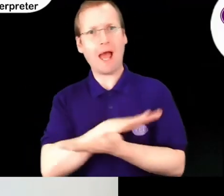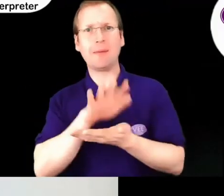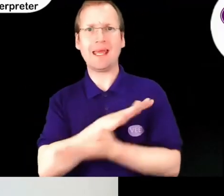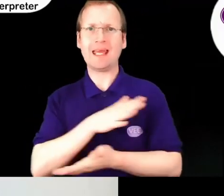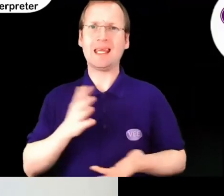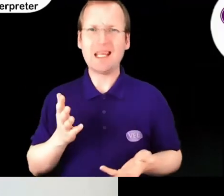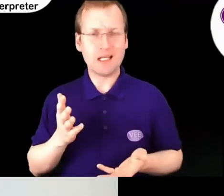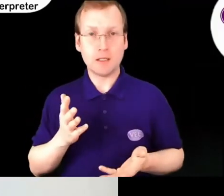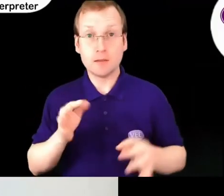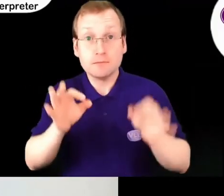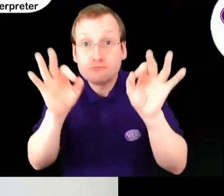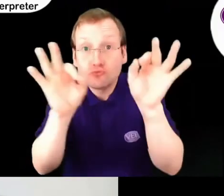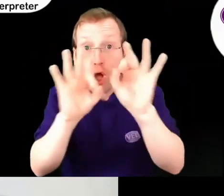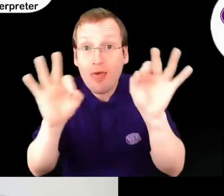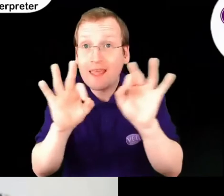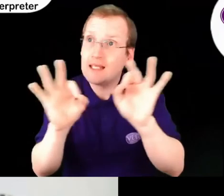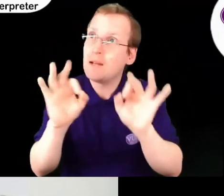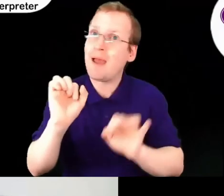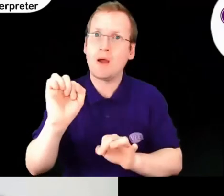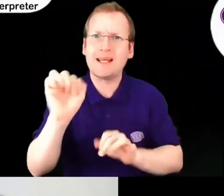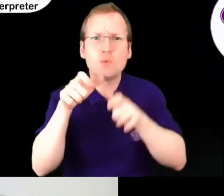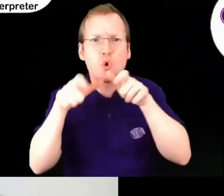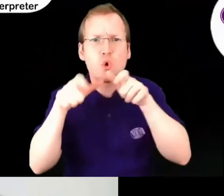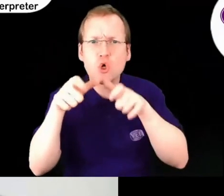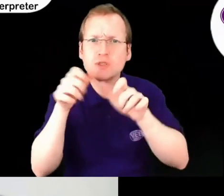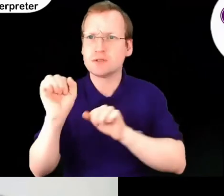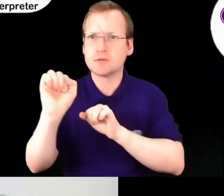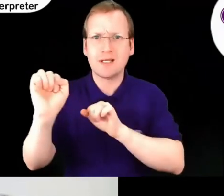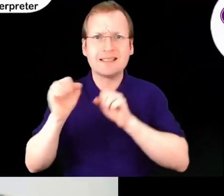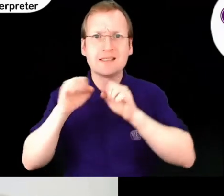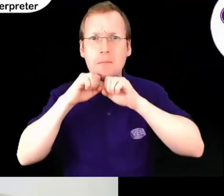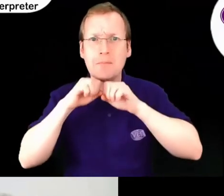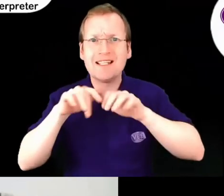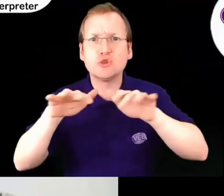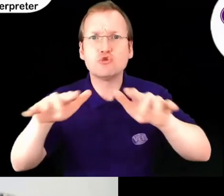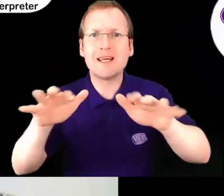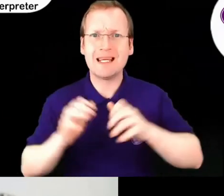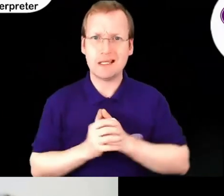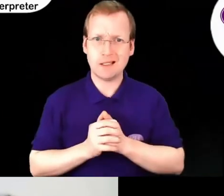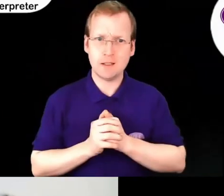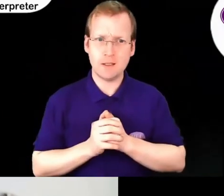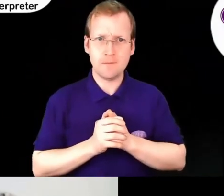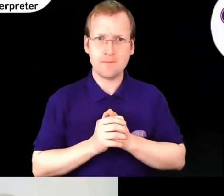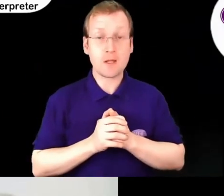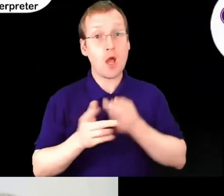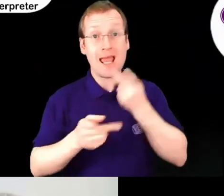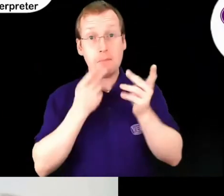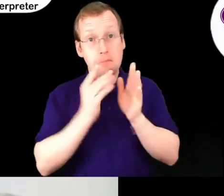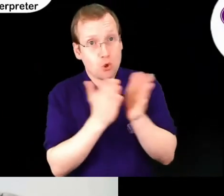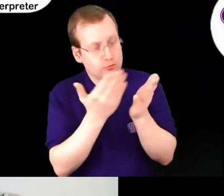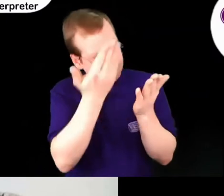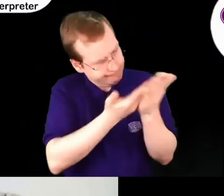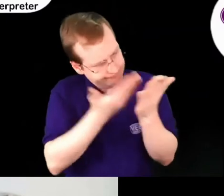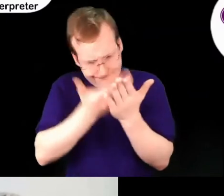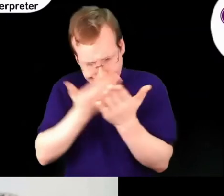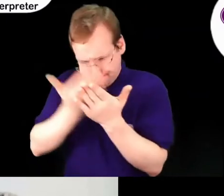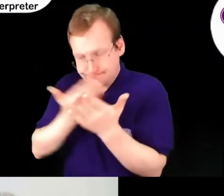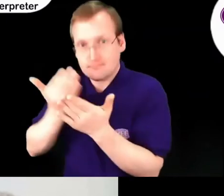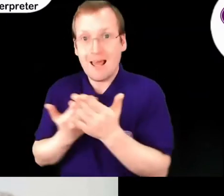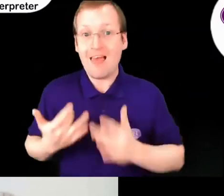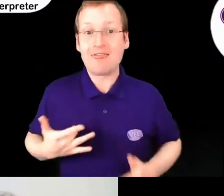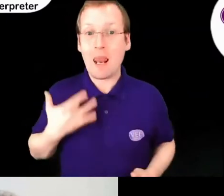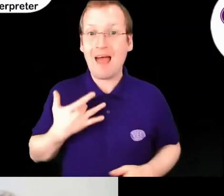there was nothing about his words, his ministry. I went through hymnals and, you know, the life of Christ would